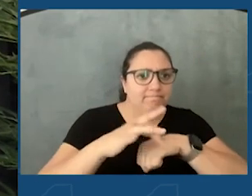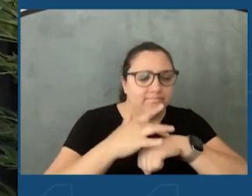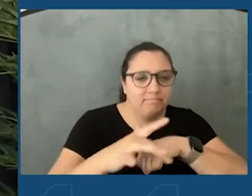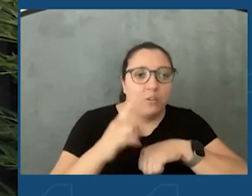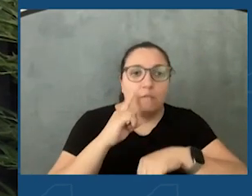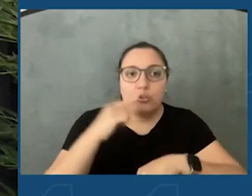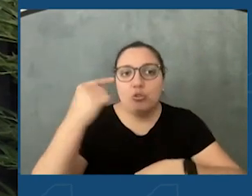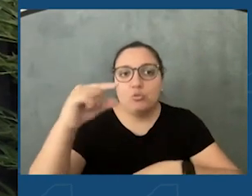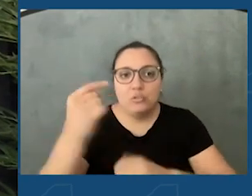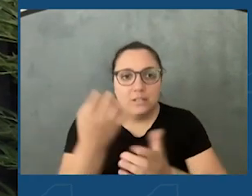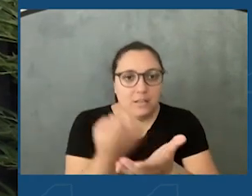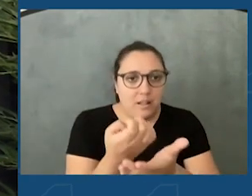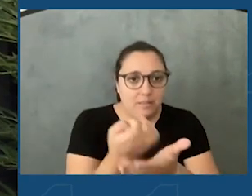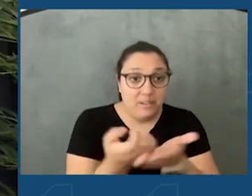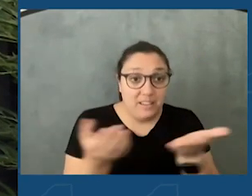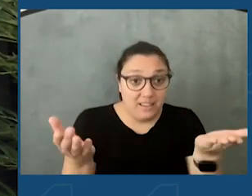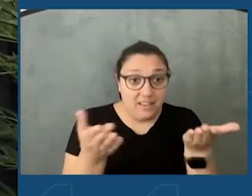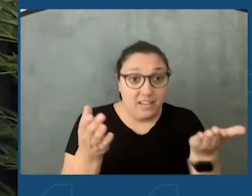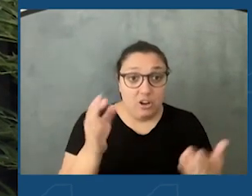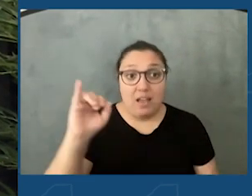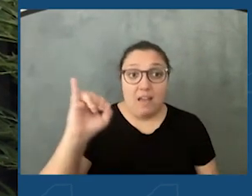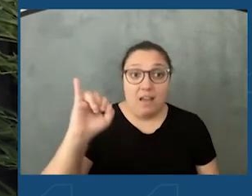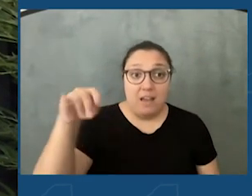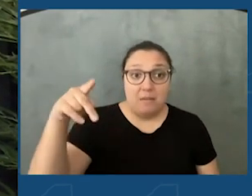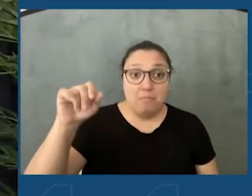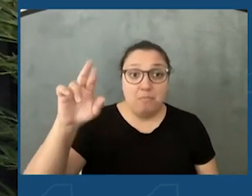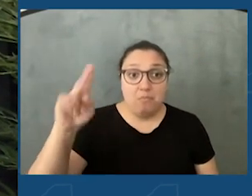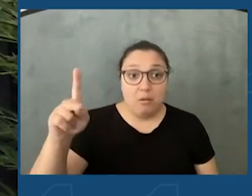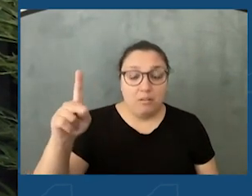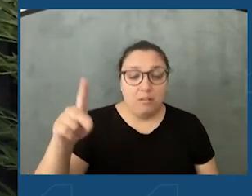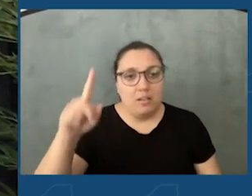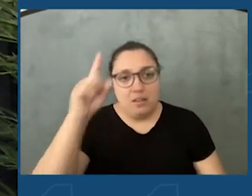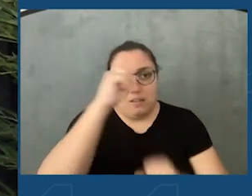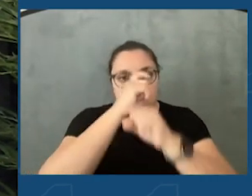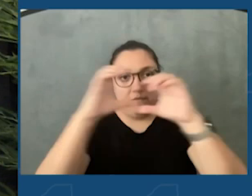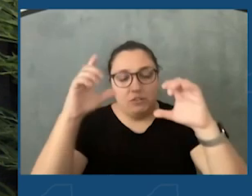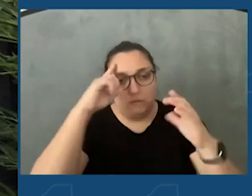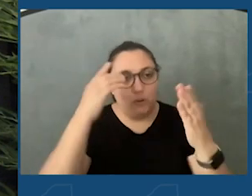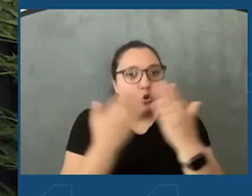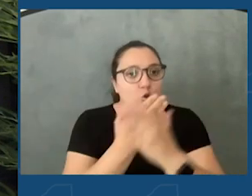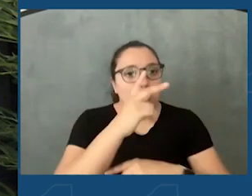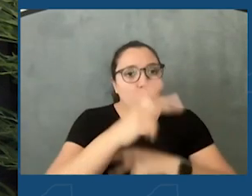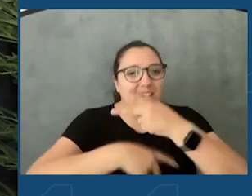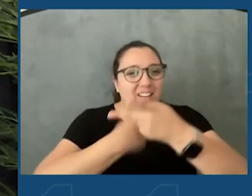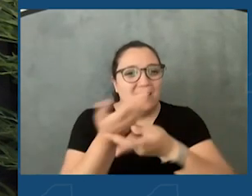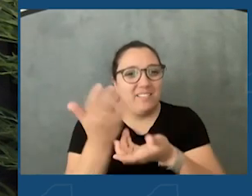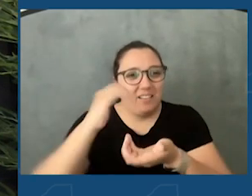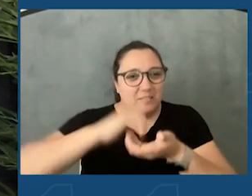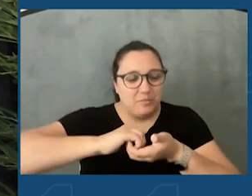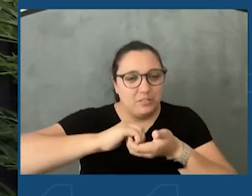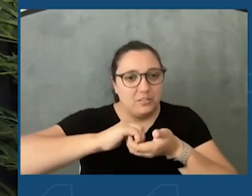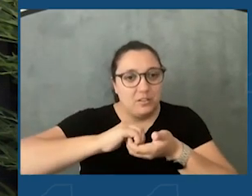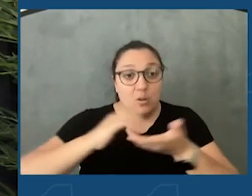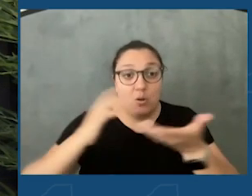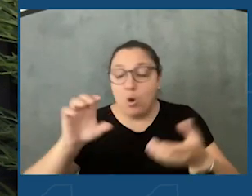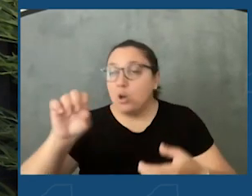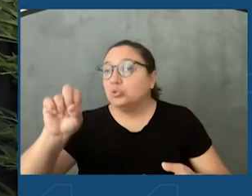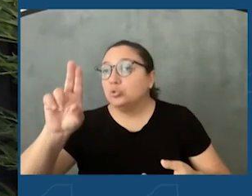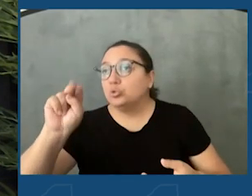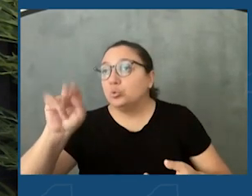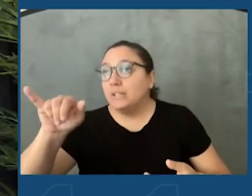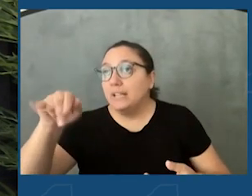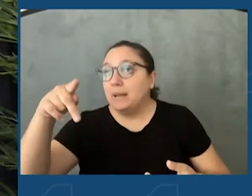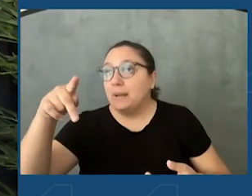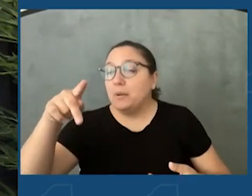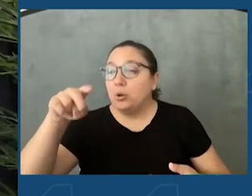economy, right here at iPark. The vision is for a new kind of collaboration, bringing together SUNY New Paltz, SUNY Ulster,